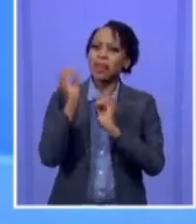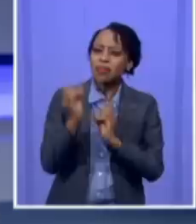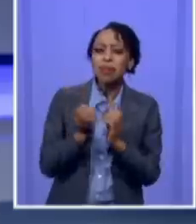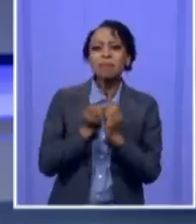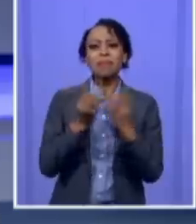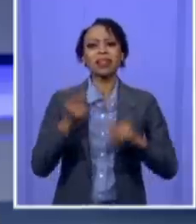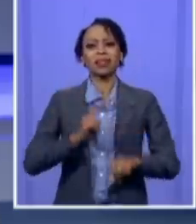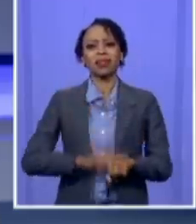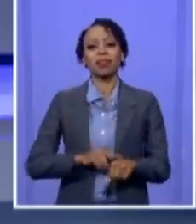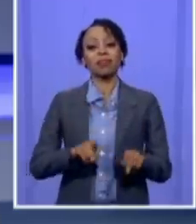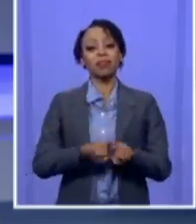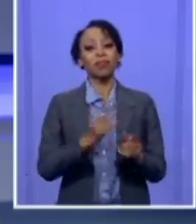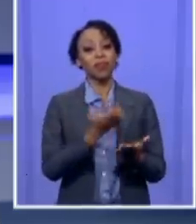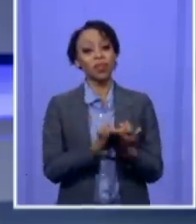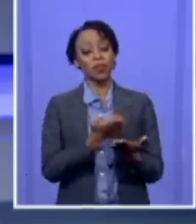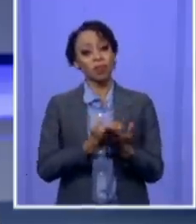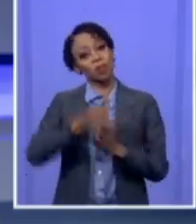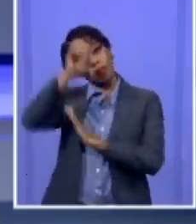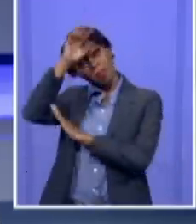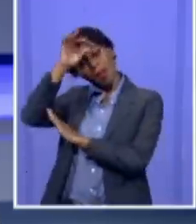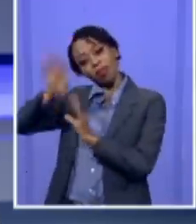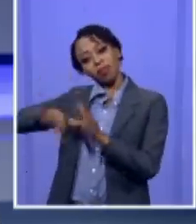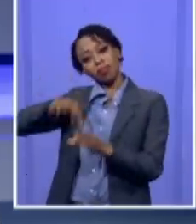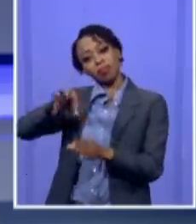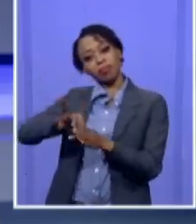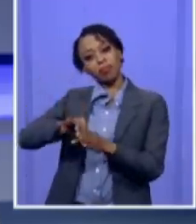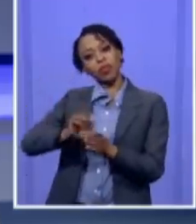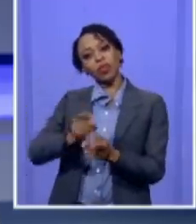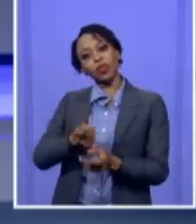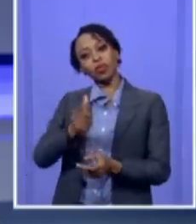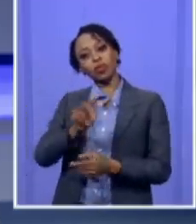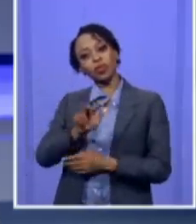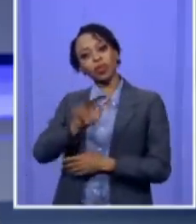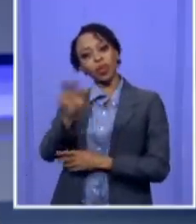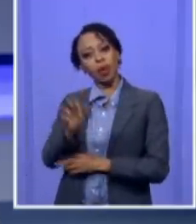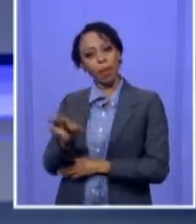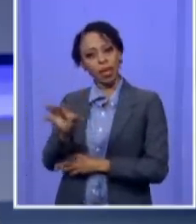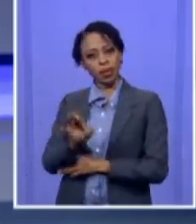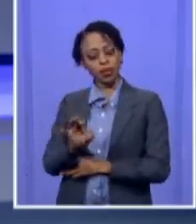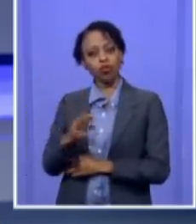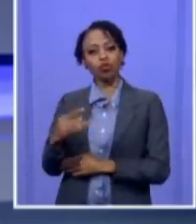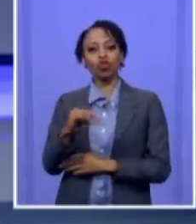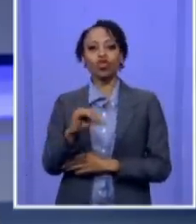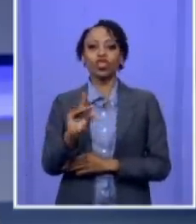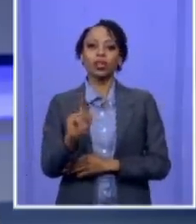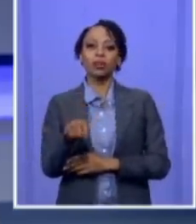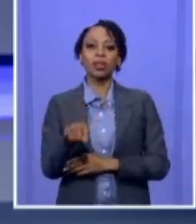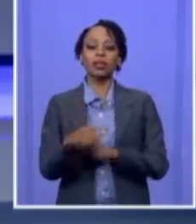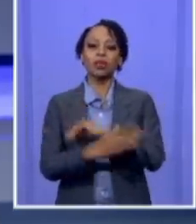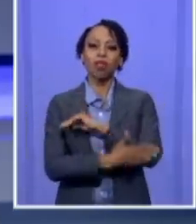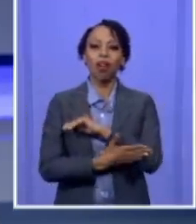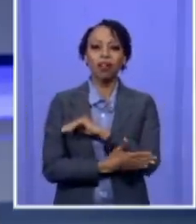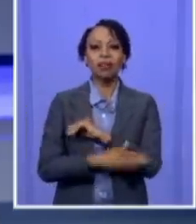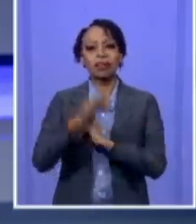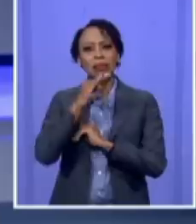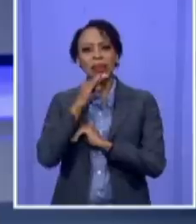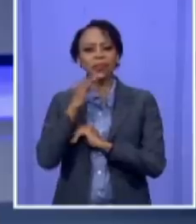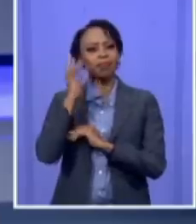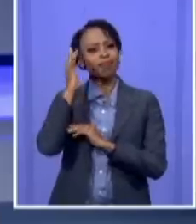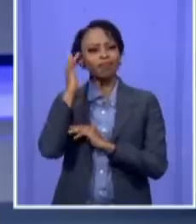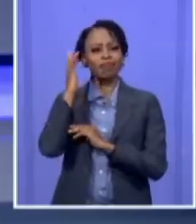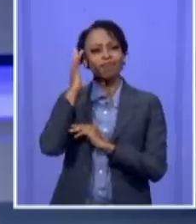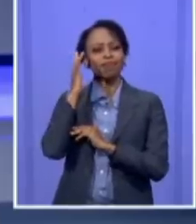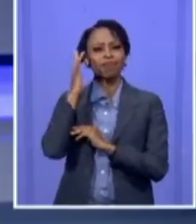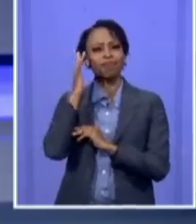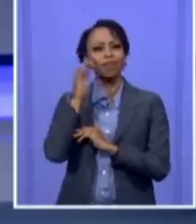on the economic side, mining contributes about nearly 8% to the country's GDP. You want to wonder,